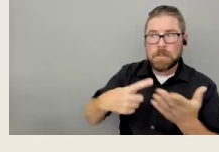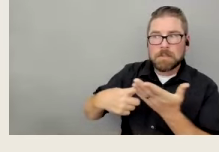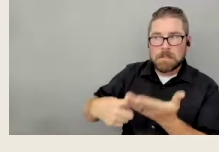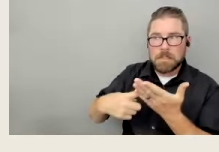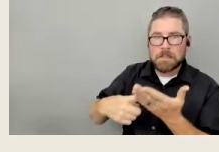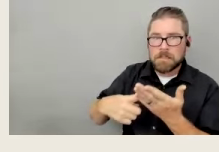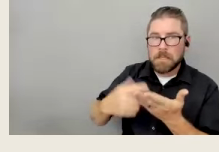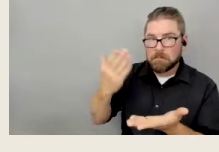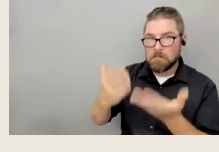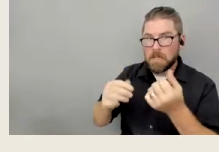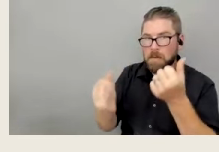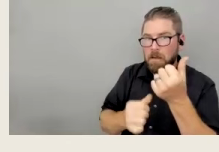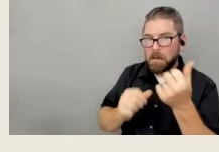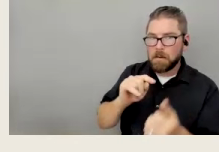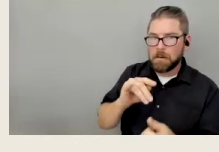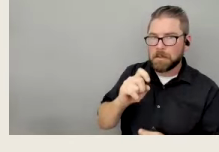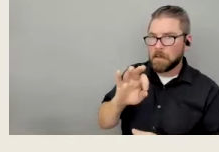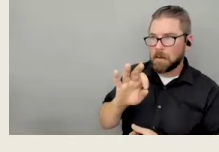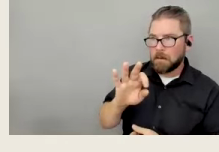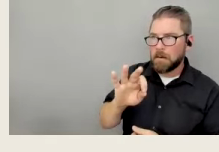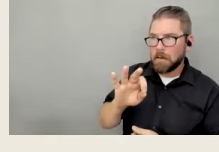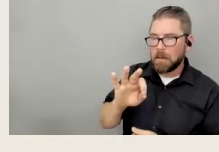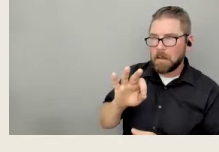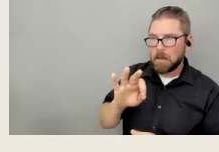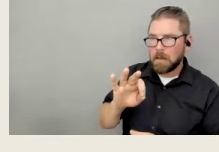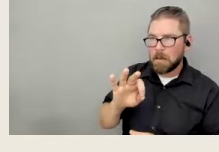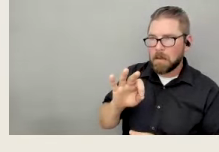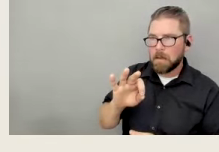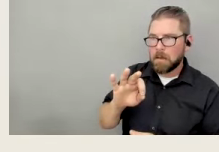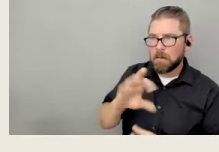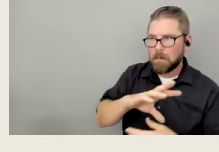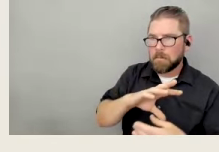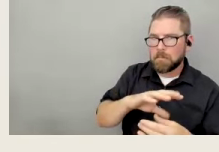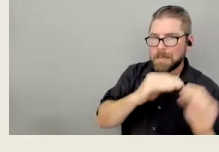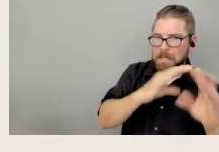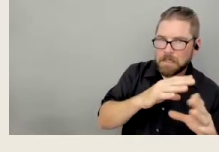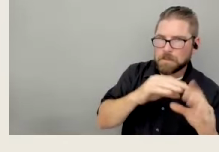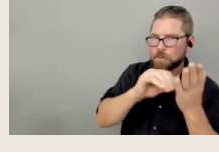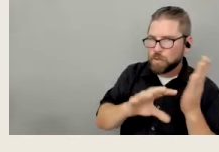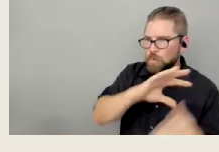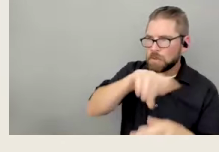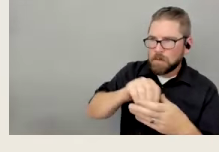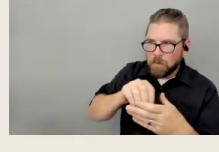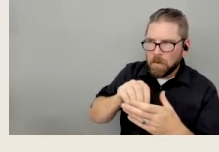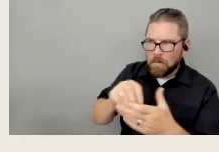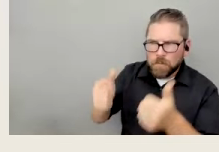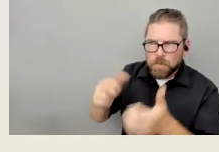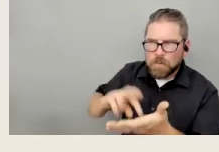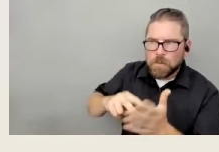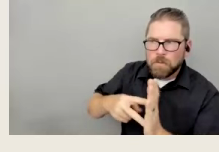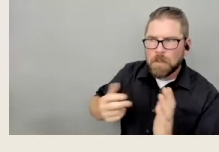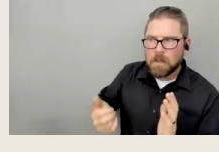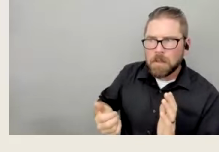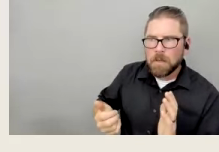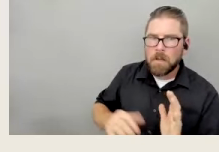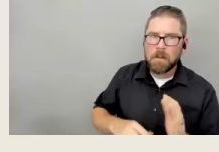involves other employees and students? I guess that's which way are you referring to? I think